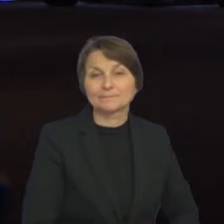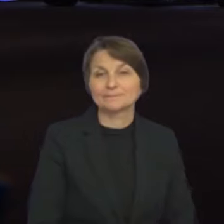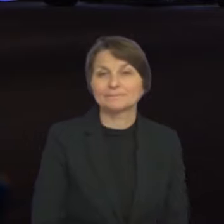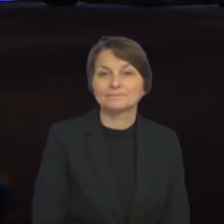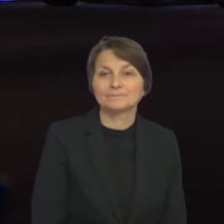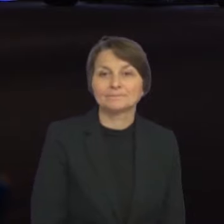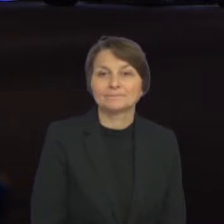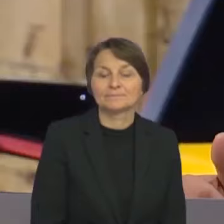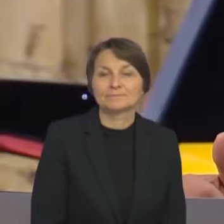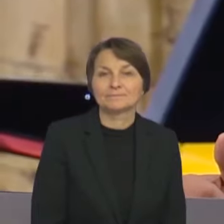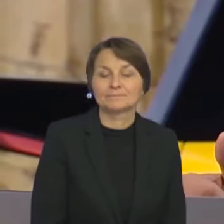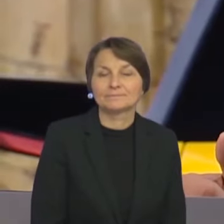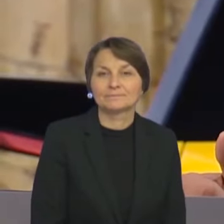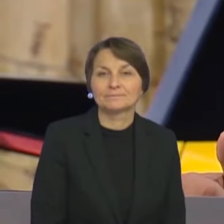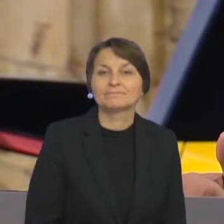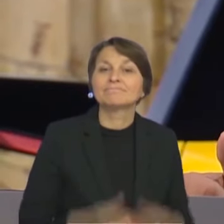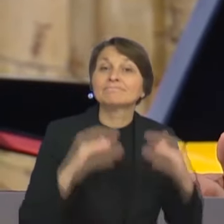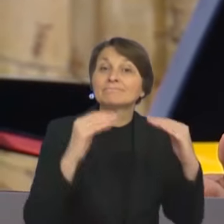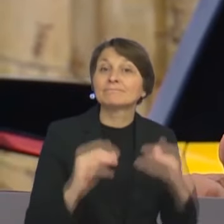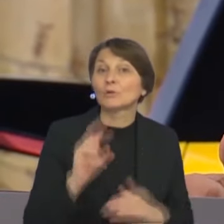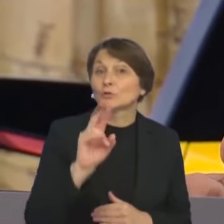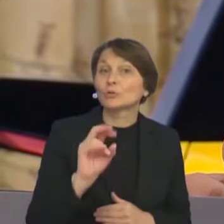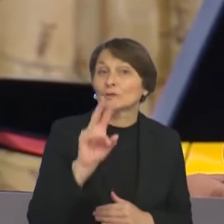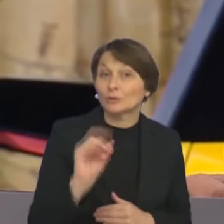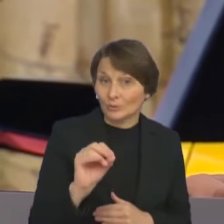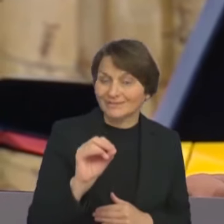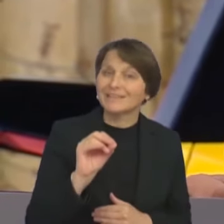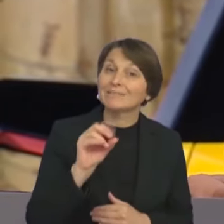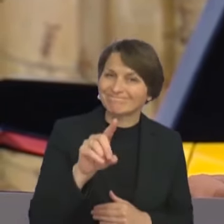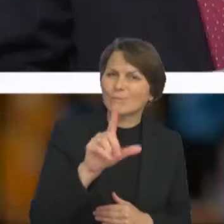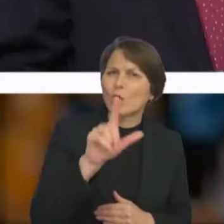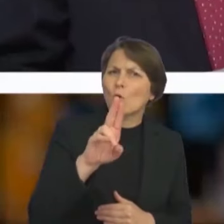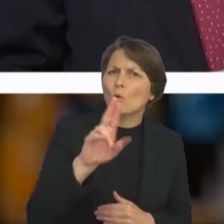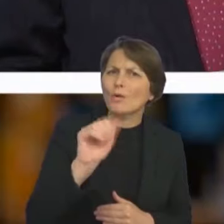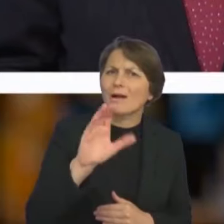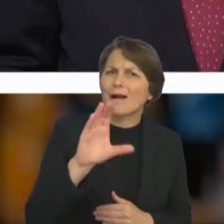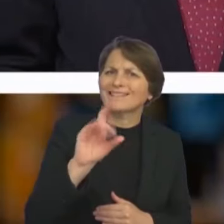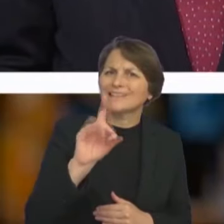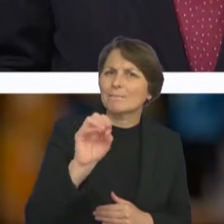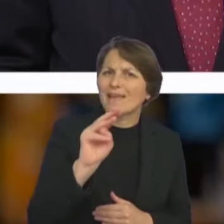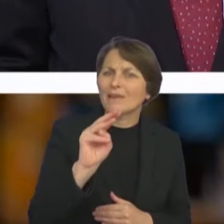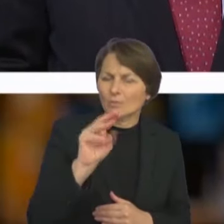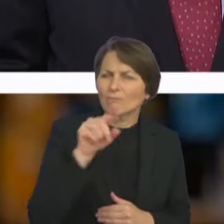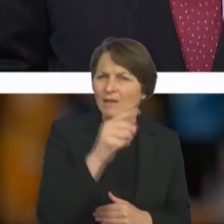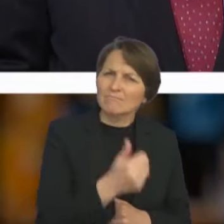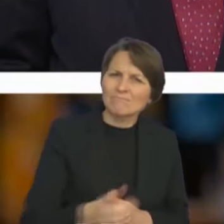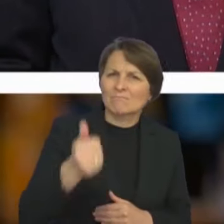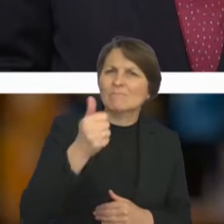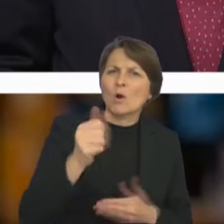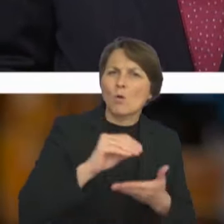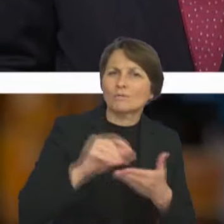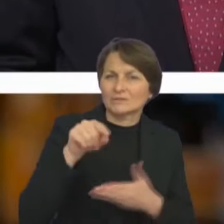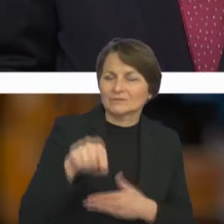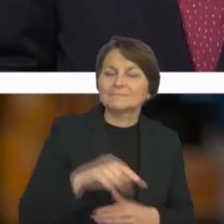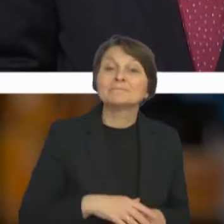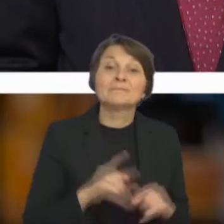Concerning the 2020 compensation of Mr. Luca De Meo as Chief Executive Officer, let me remind you that the compensation policy for the CEO